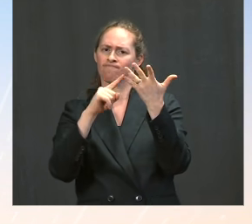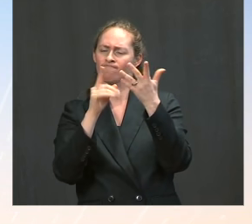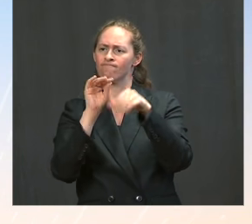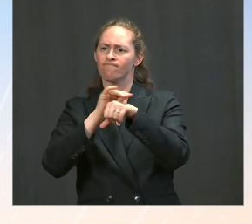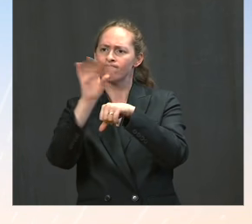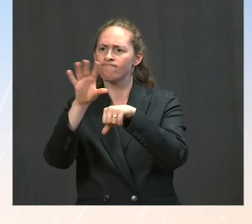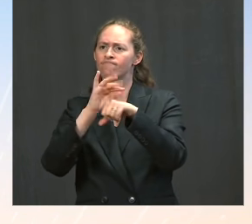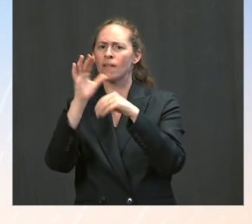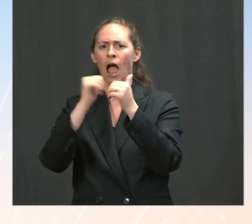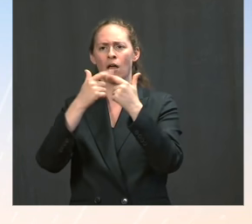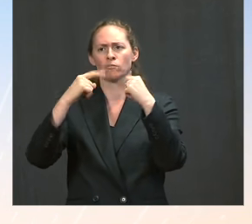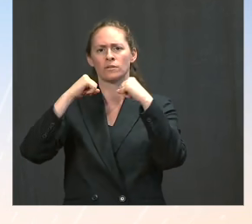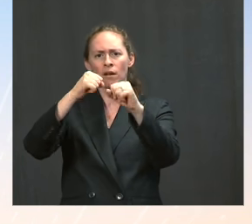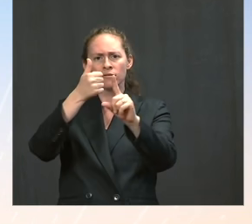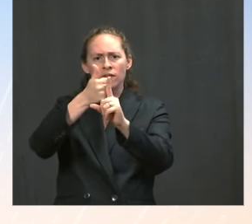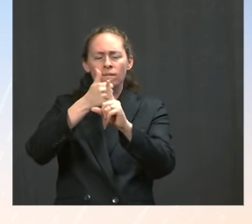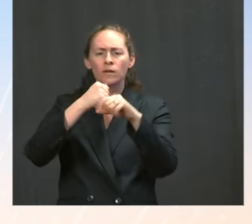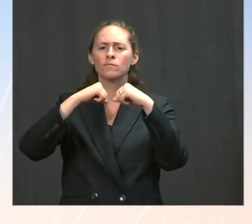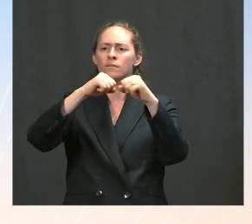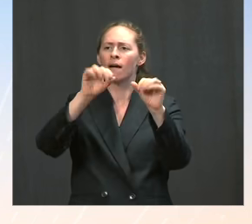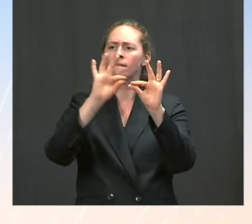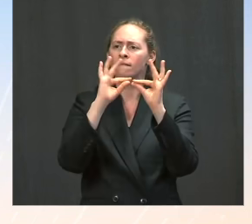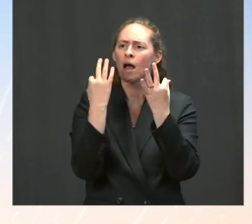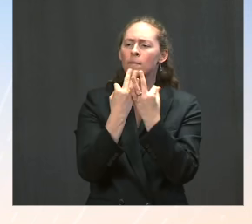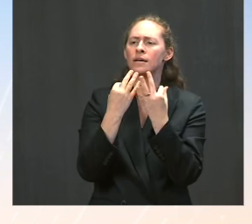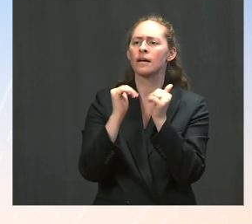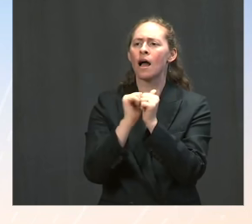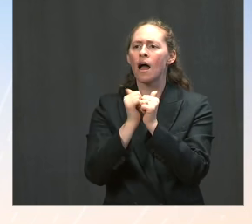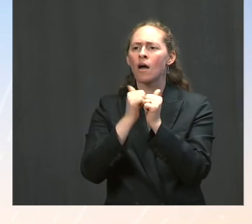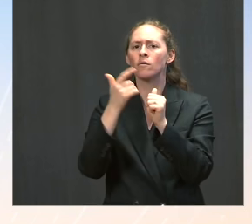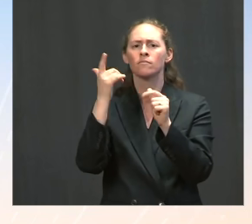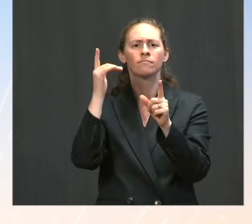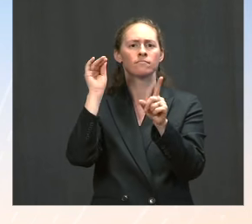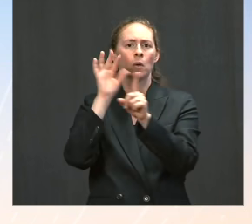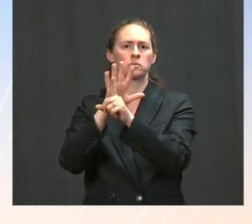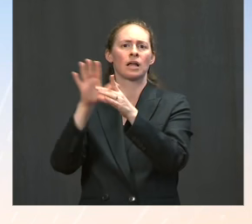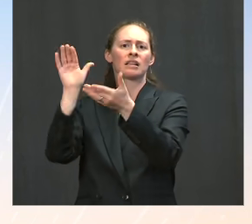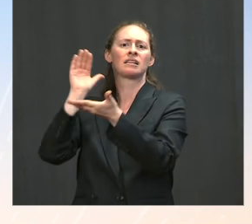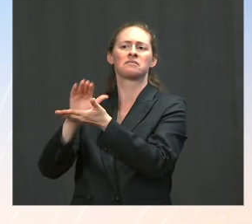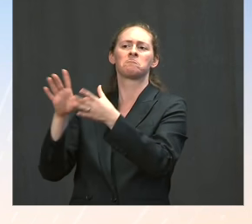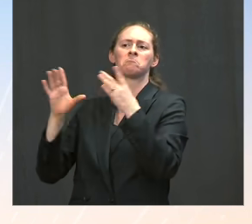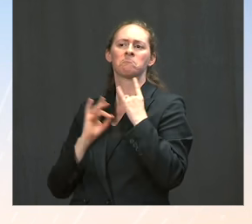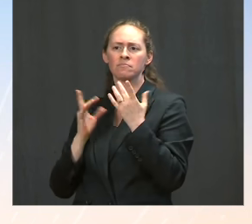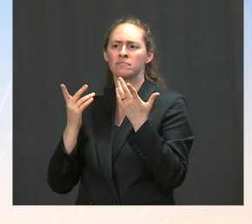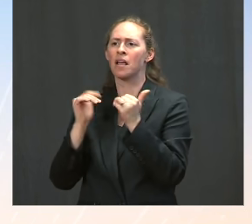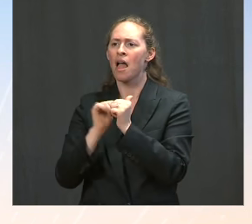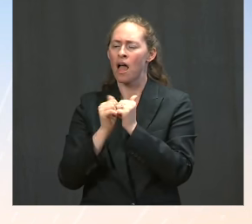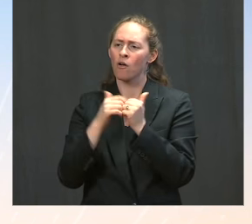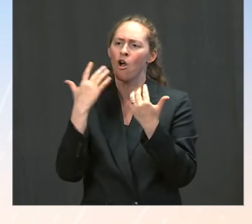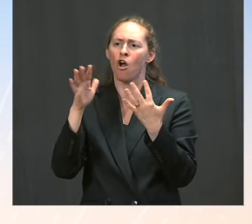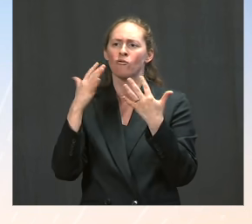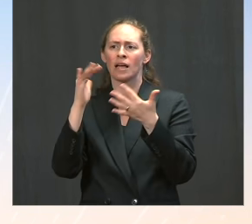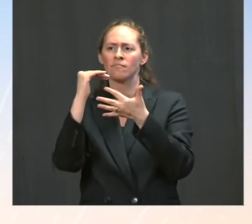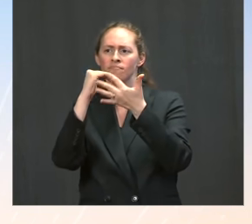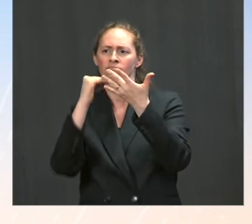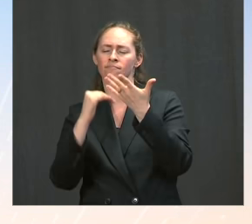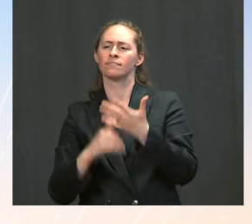safe, individuals safe, and there are a range of steps that people can take. I think what's notable about the